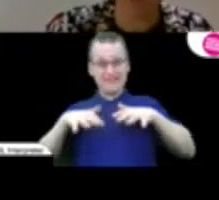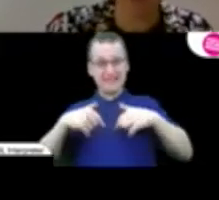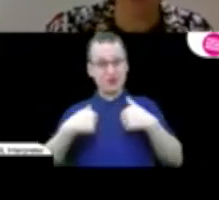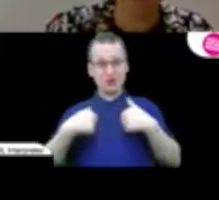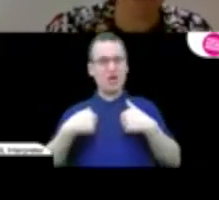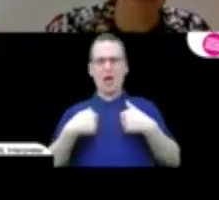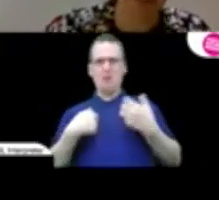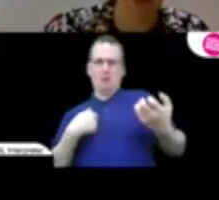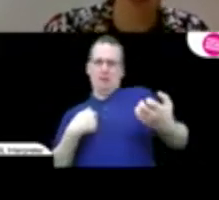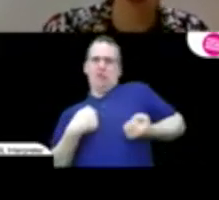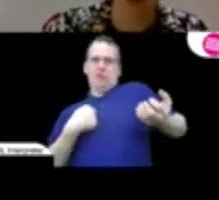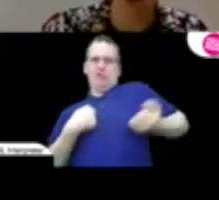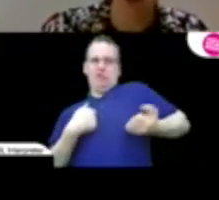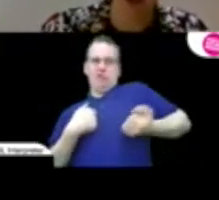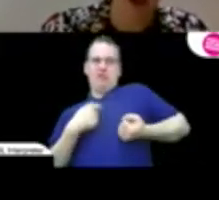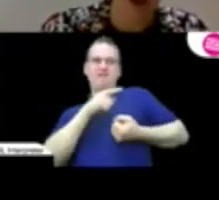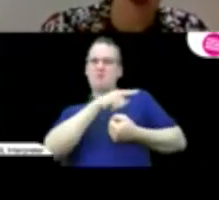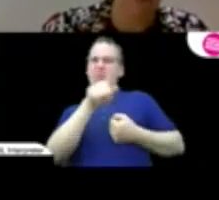money off this craze.